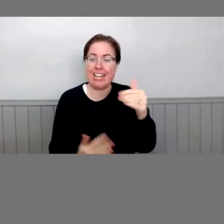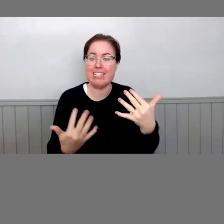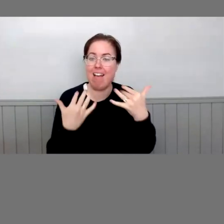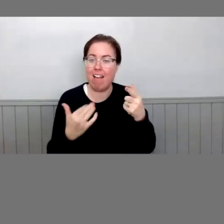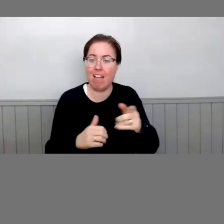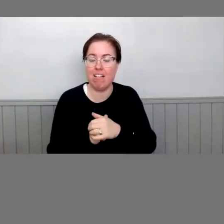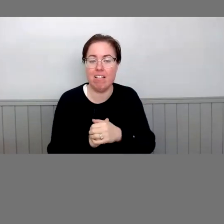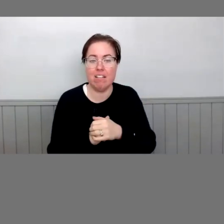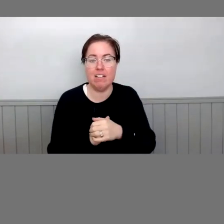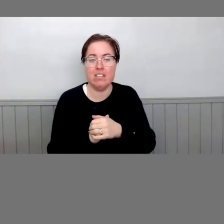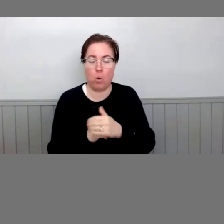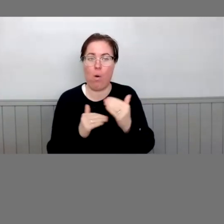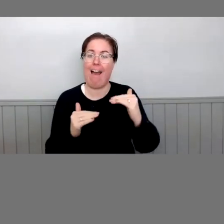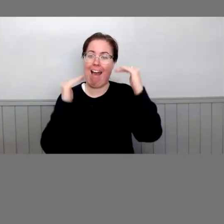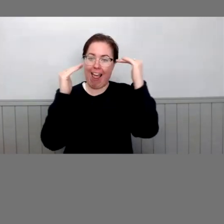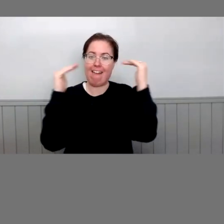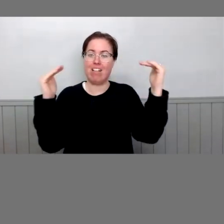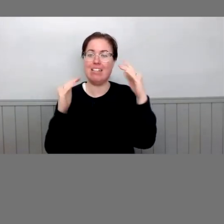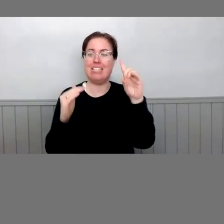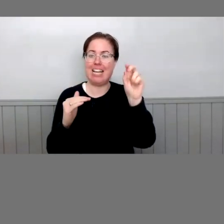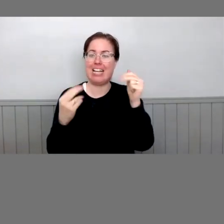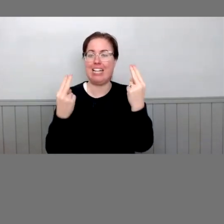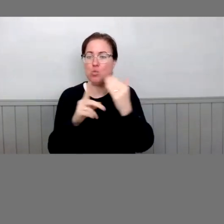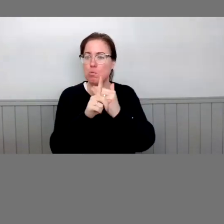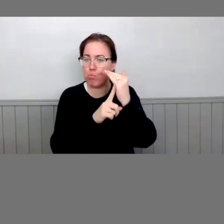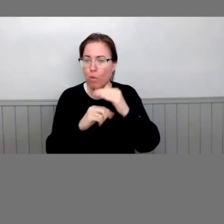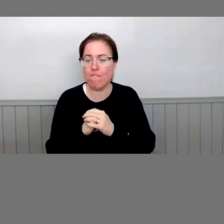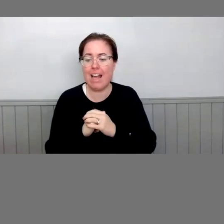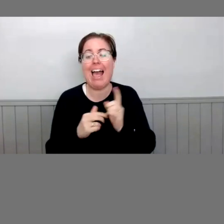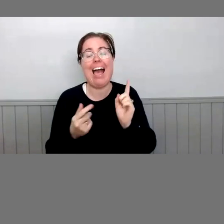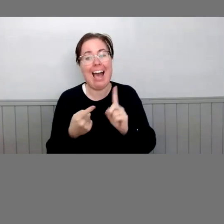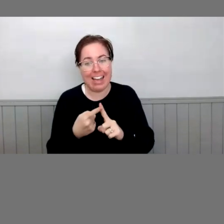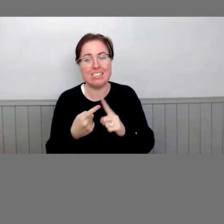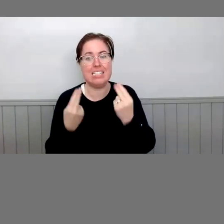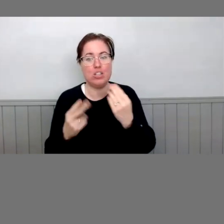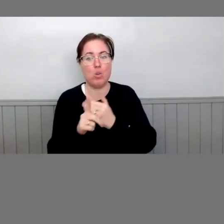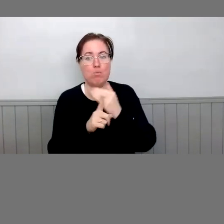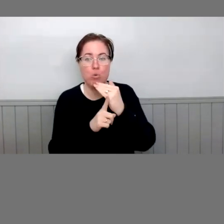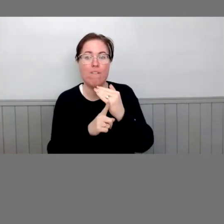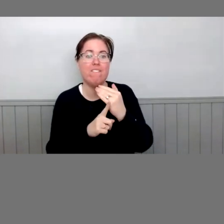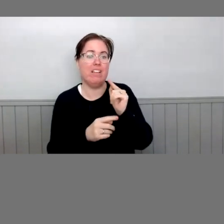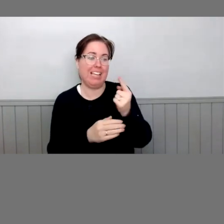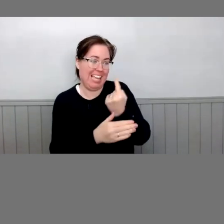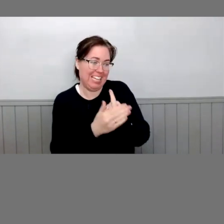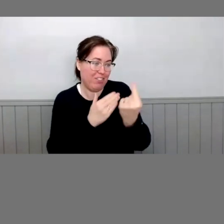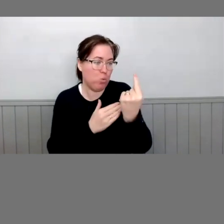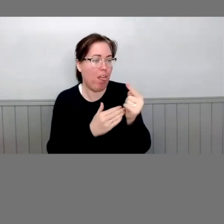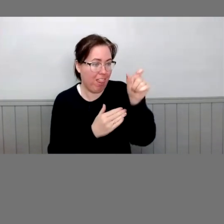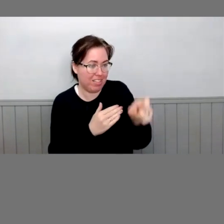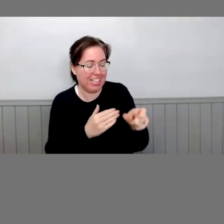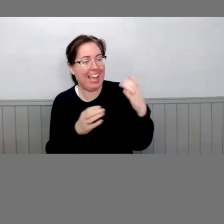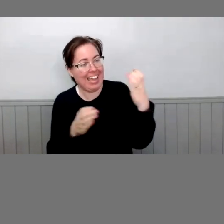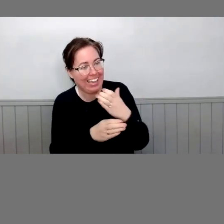at a high level, and we also saw the need to improve individualized care and healthcare as well.